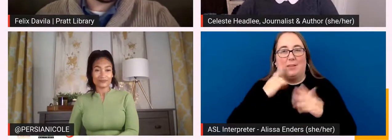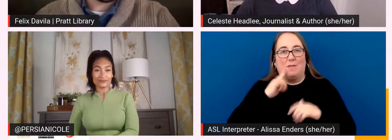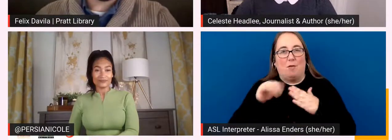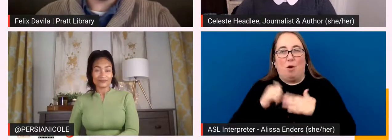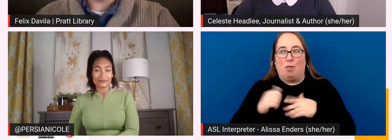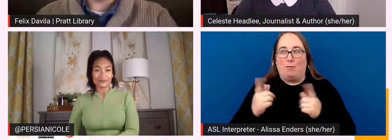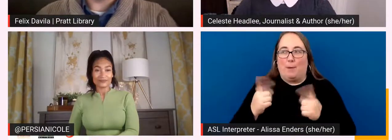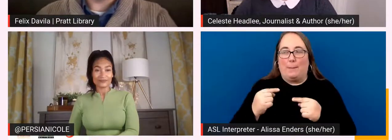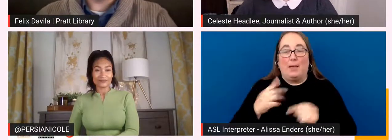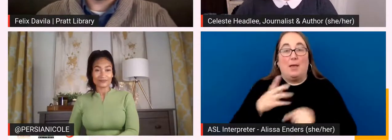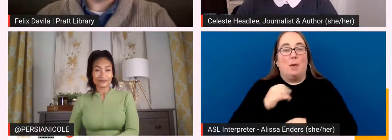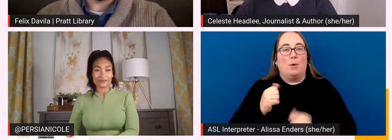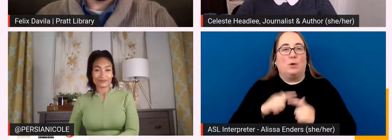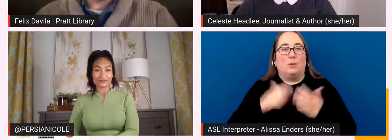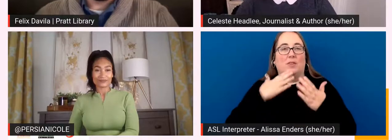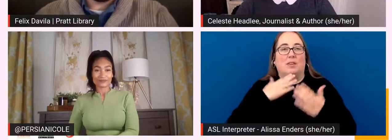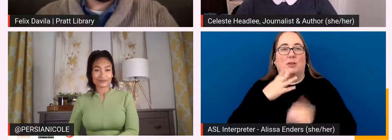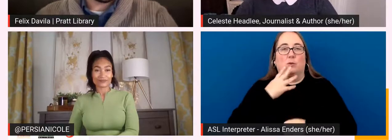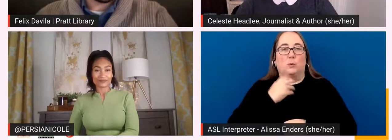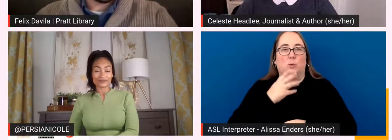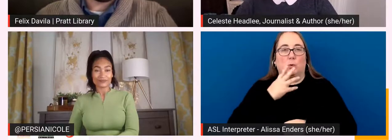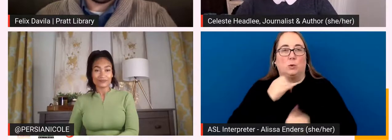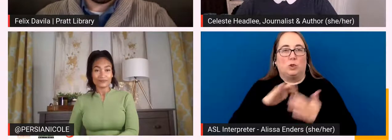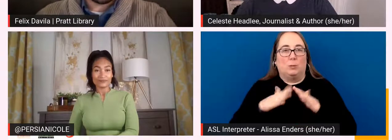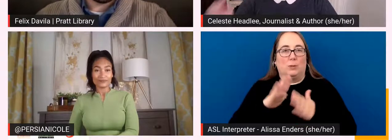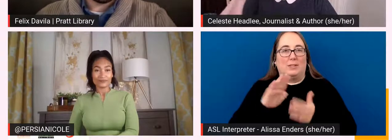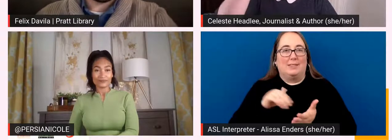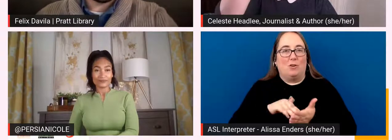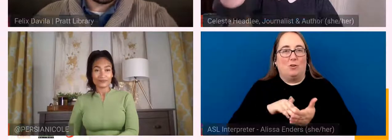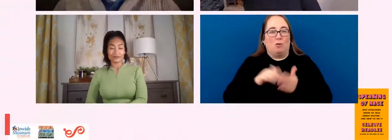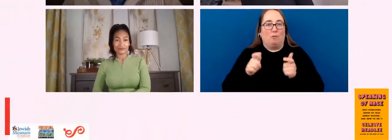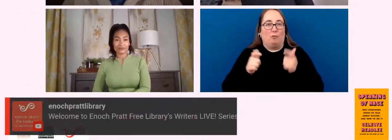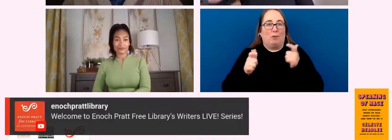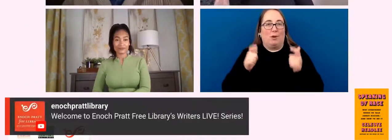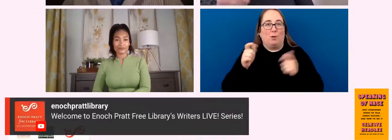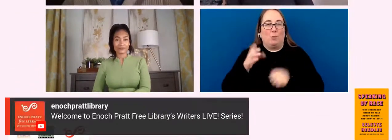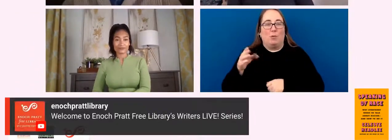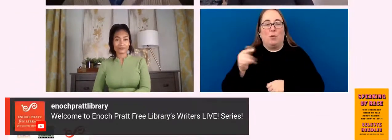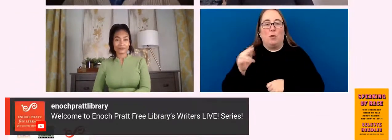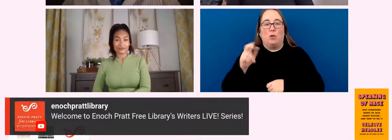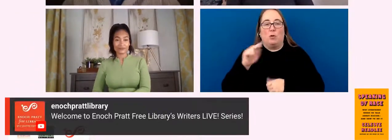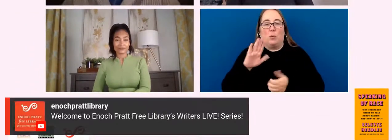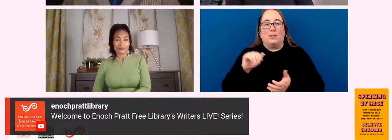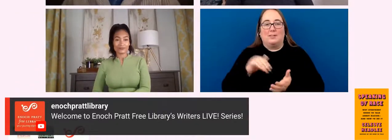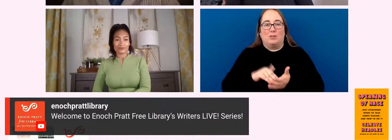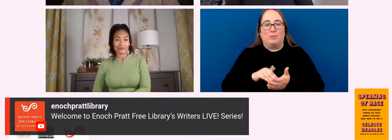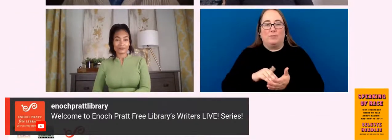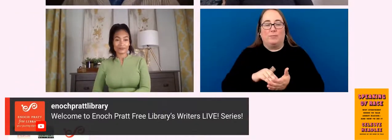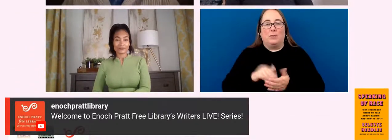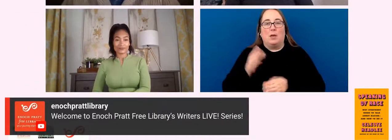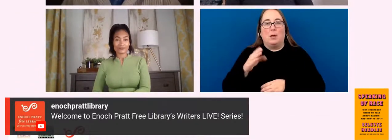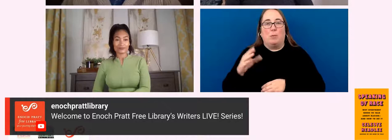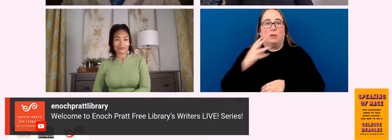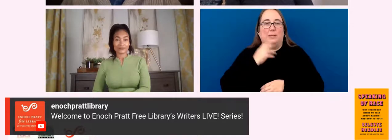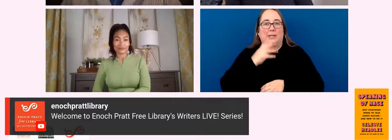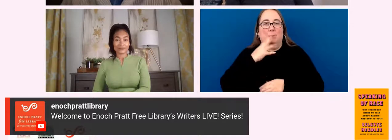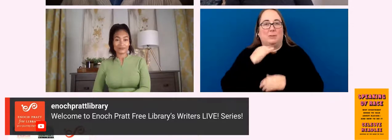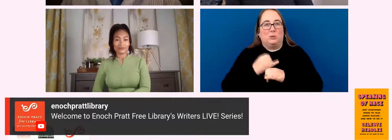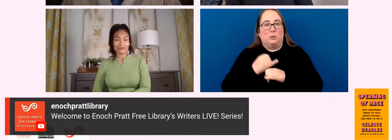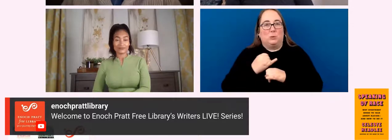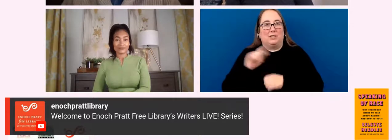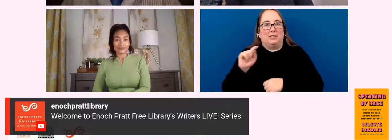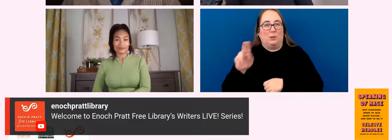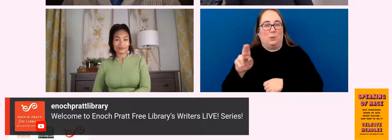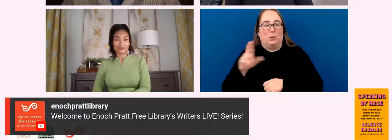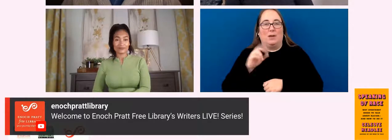festival. We would also like to thank the Jewish Community Center of Greater Baltimore, the Gordon Center, Baltimore Hebrew Institution at Towson University,